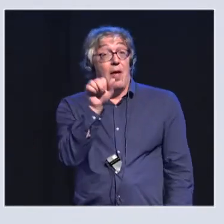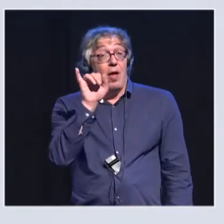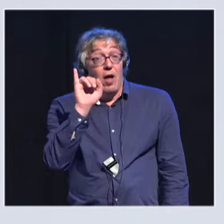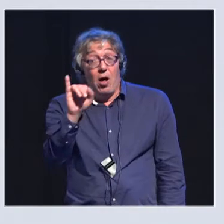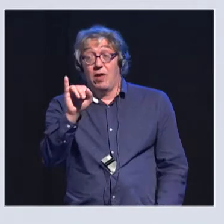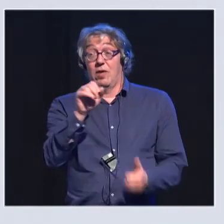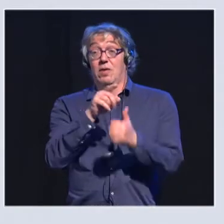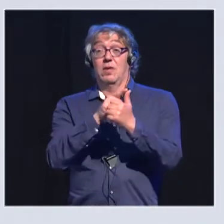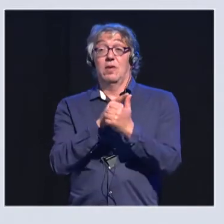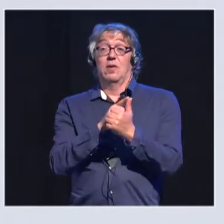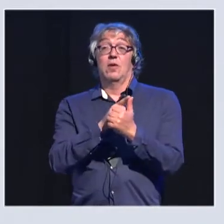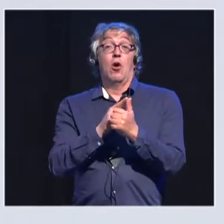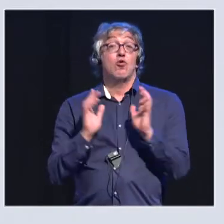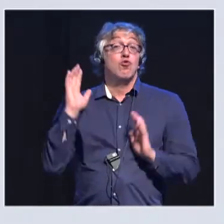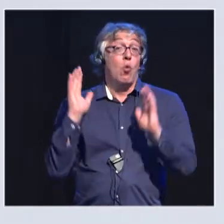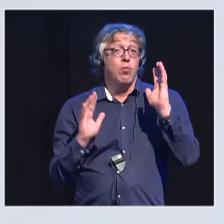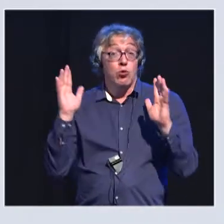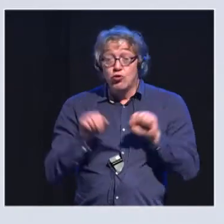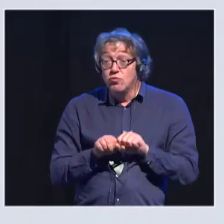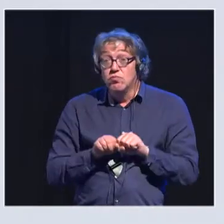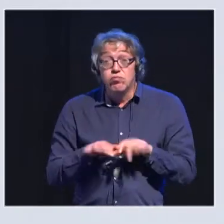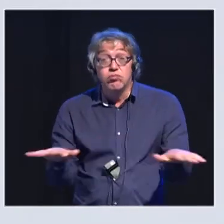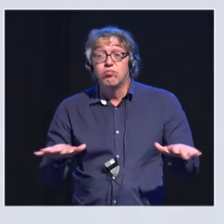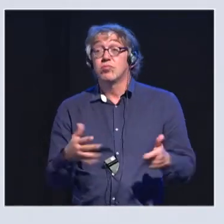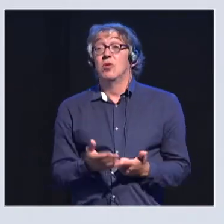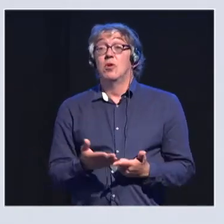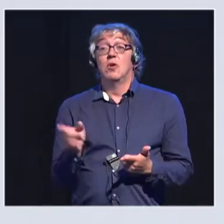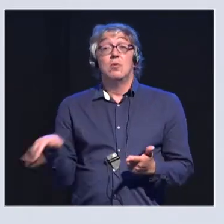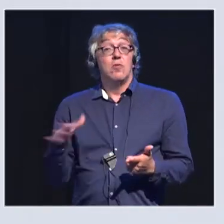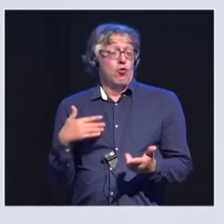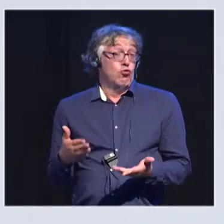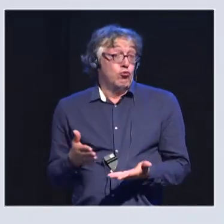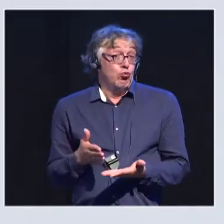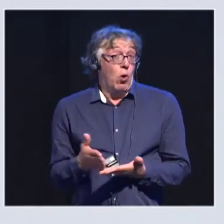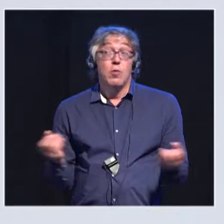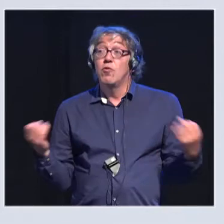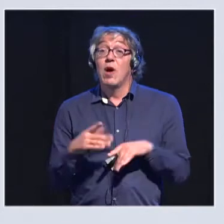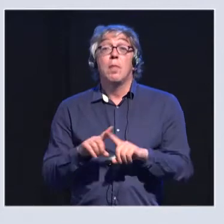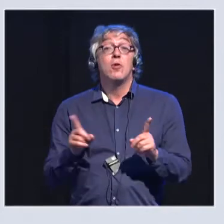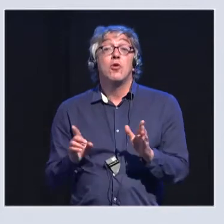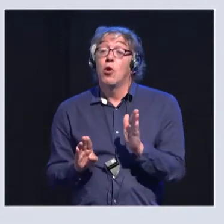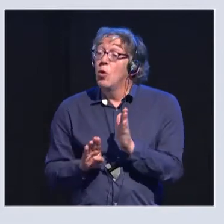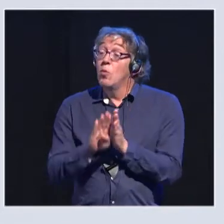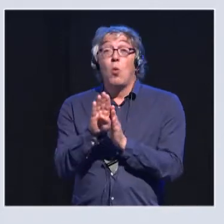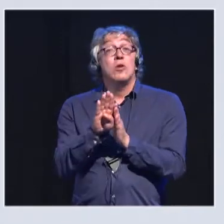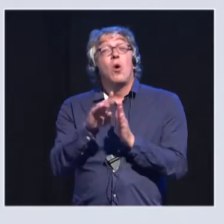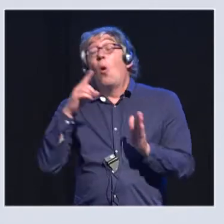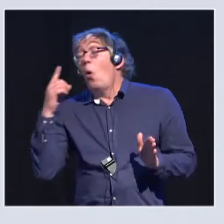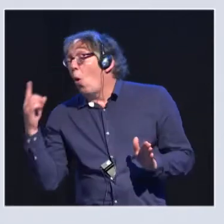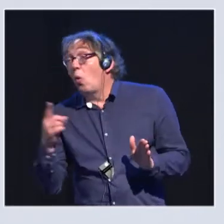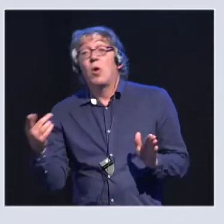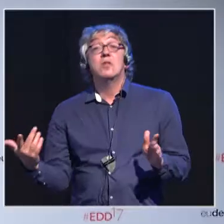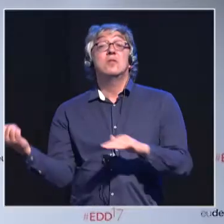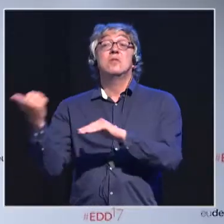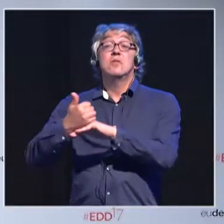of robots. But progress always created more jobs than progress